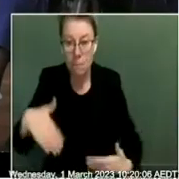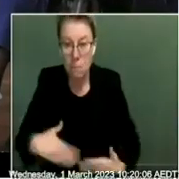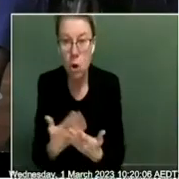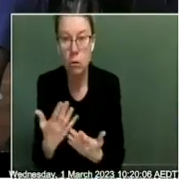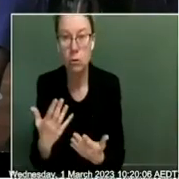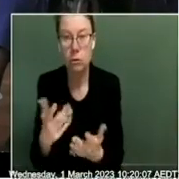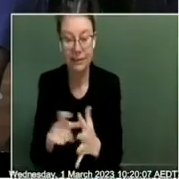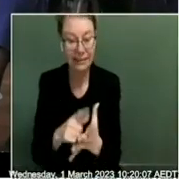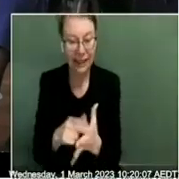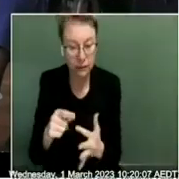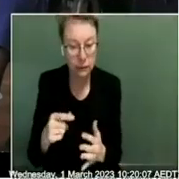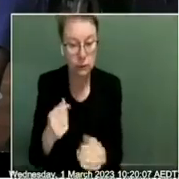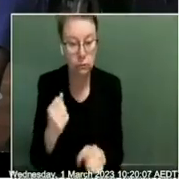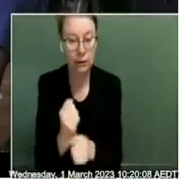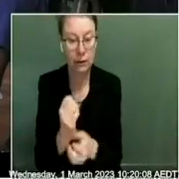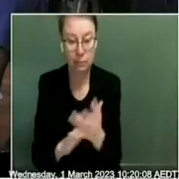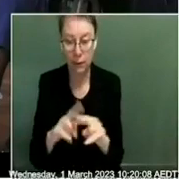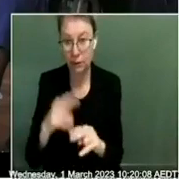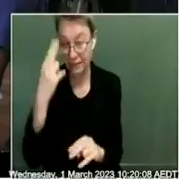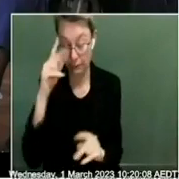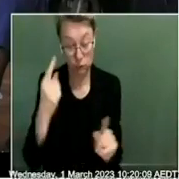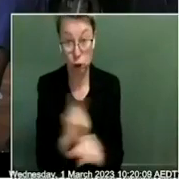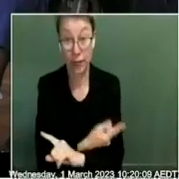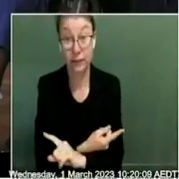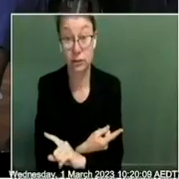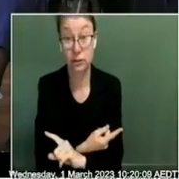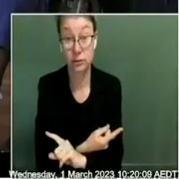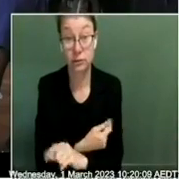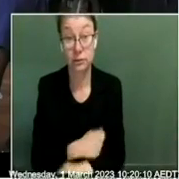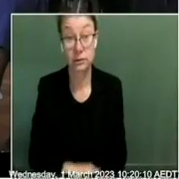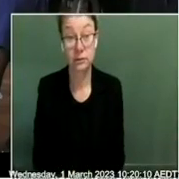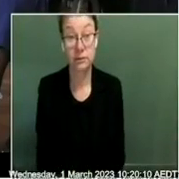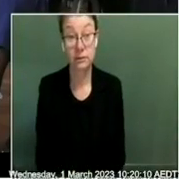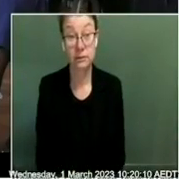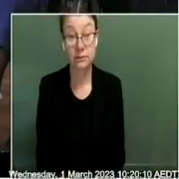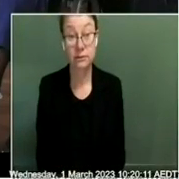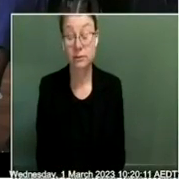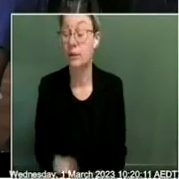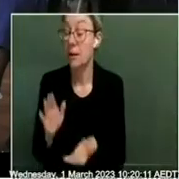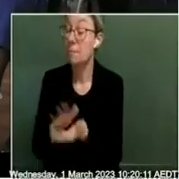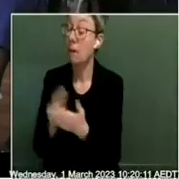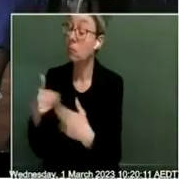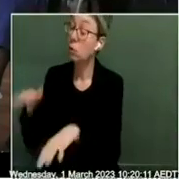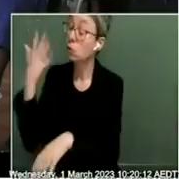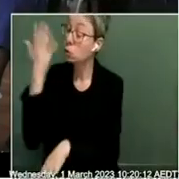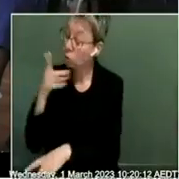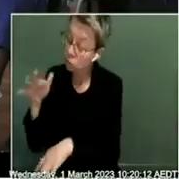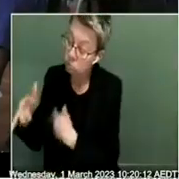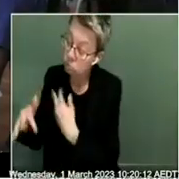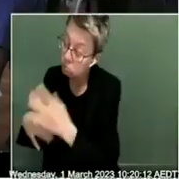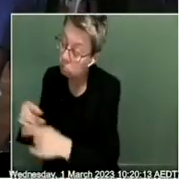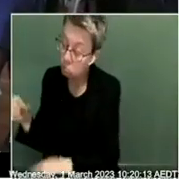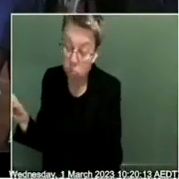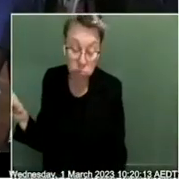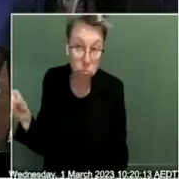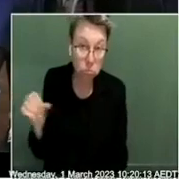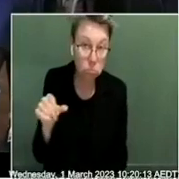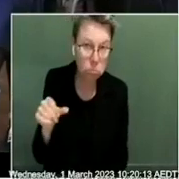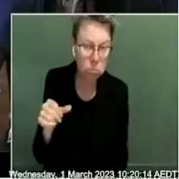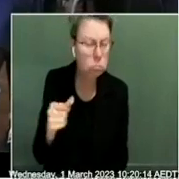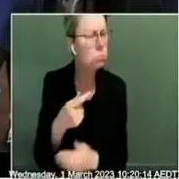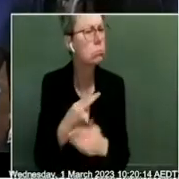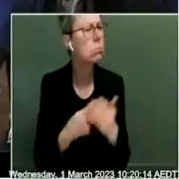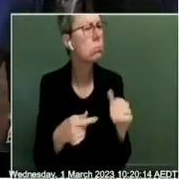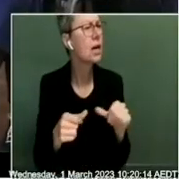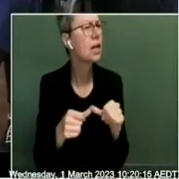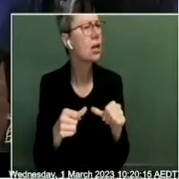And she was coming home from school, hey? They'd come home from school and was it only Ollie's house that she went to? And